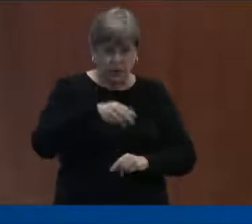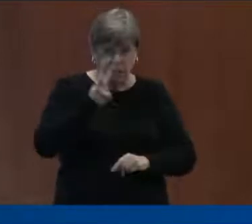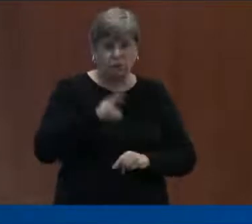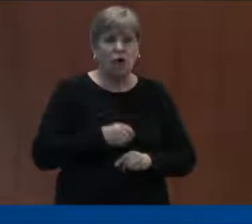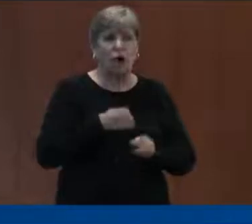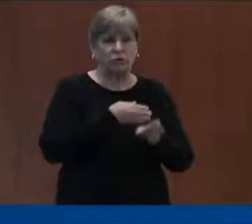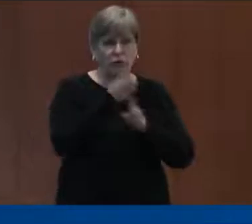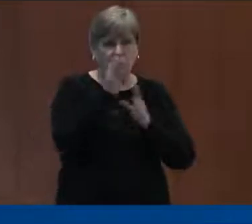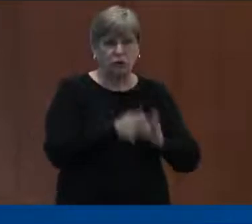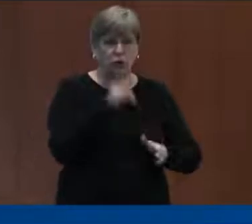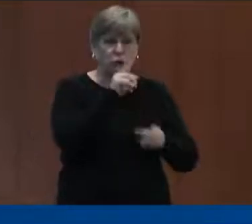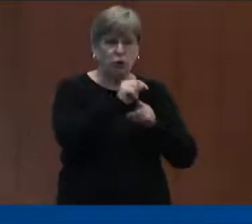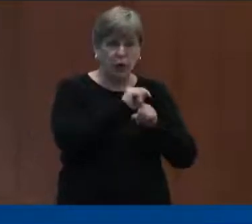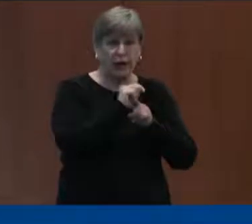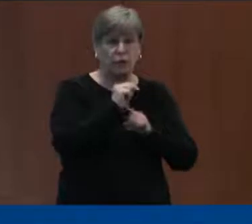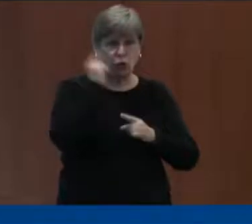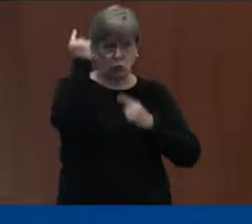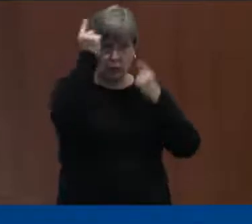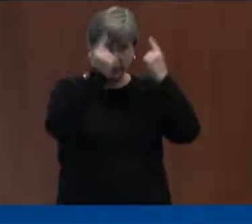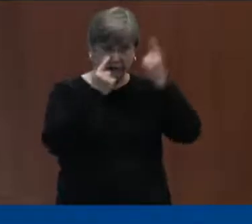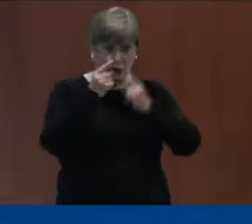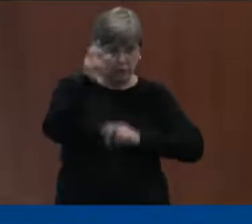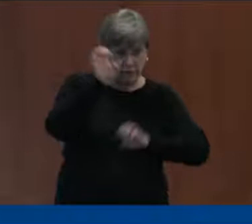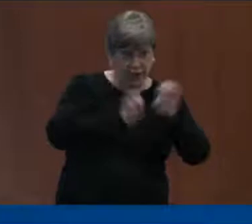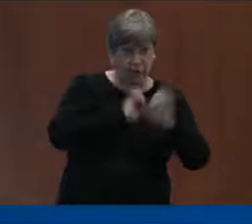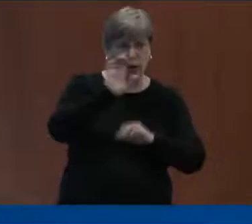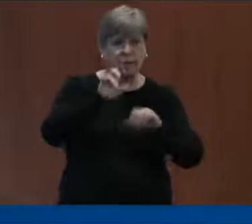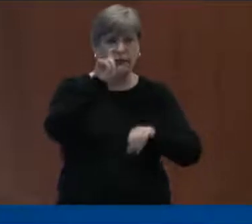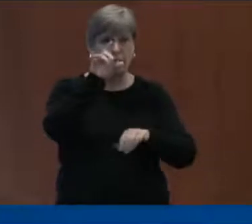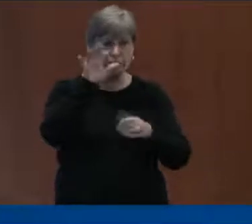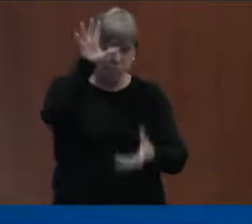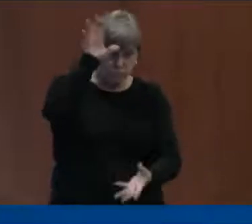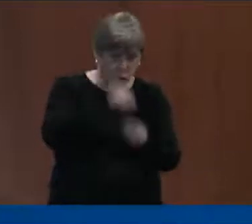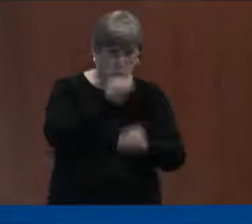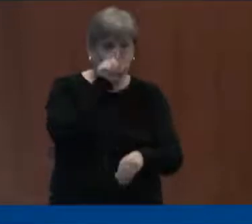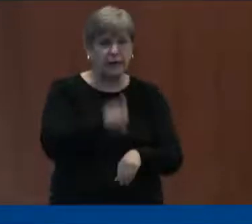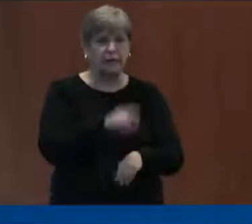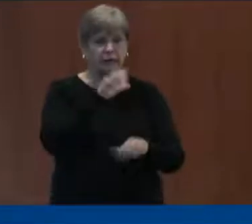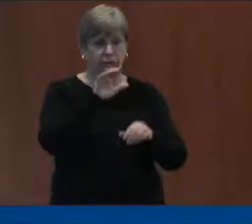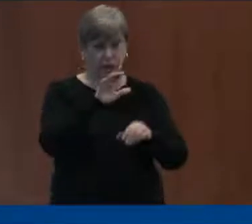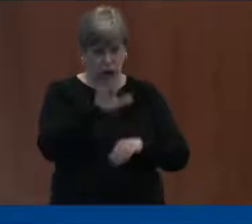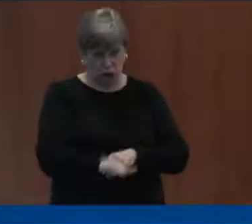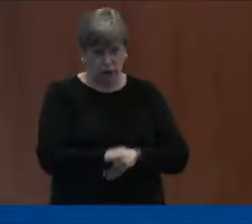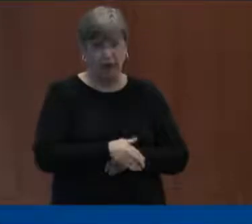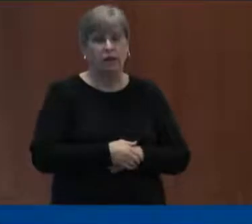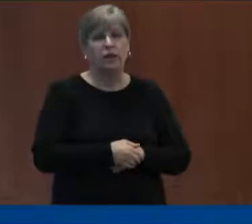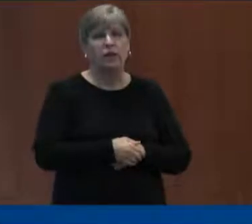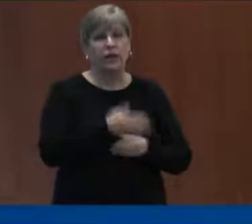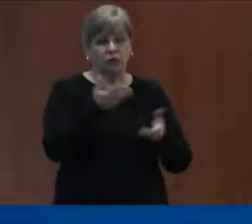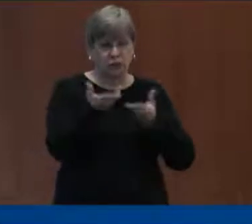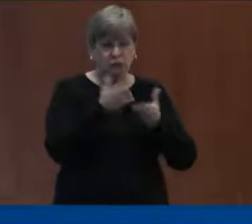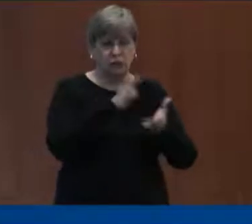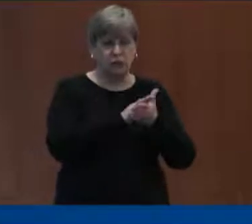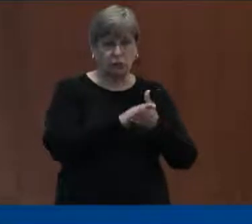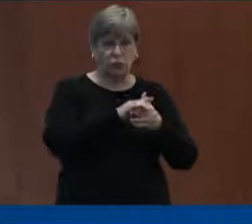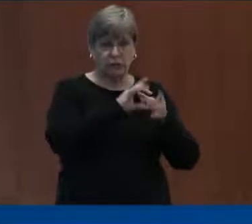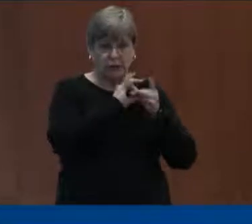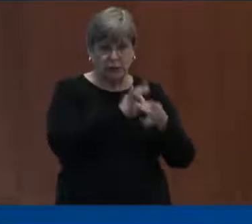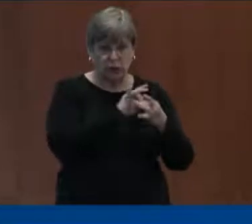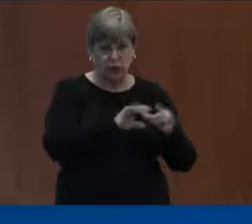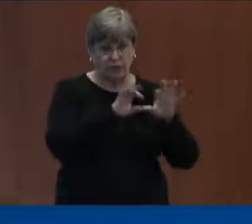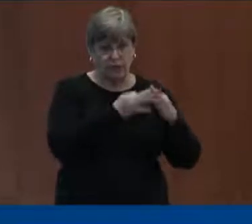are specialists who are trained to consider and assess the total needs of a child. They serve as the school's liaison with the family, with